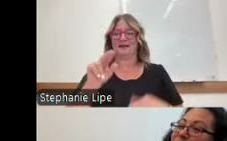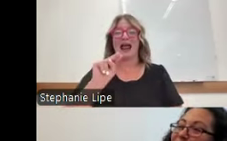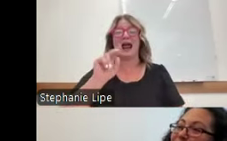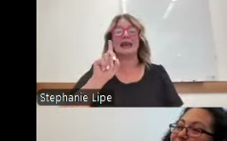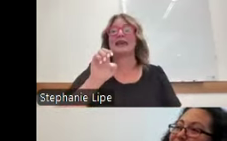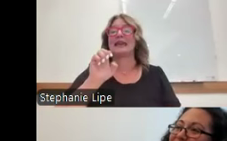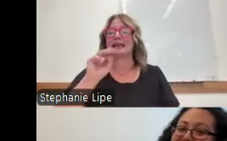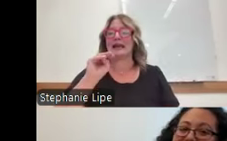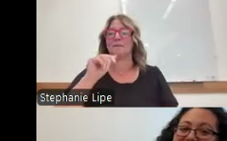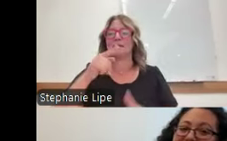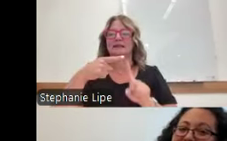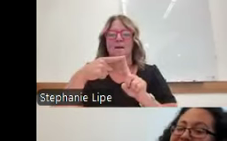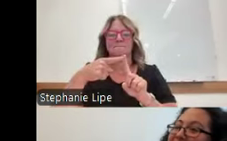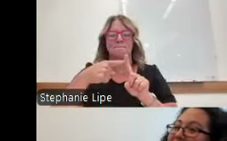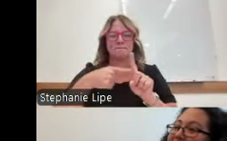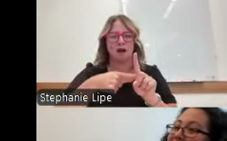Jobs for All.